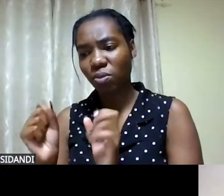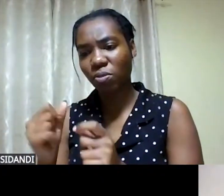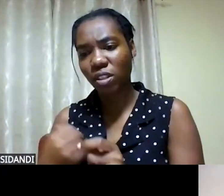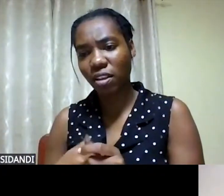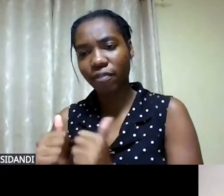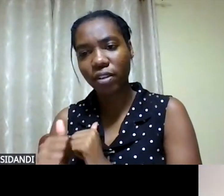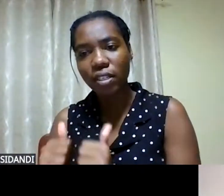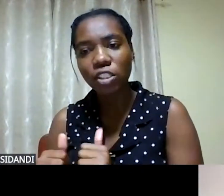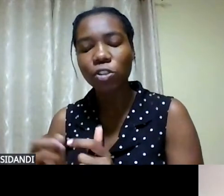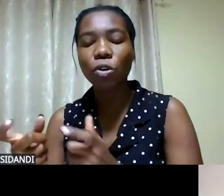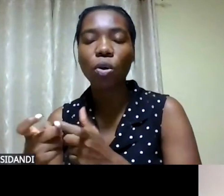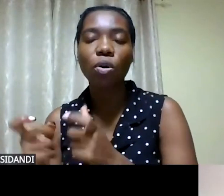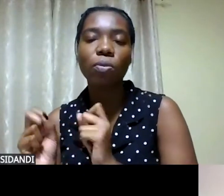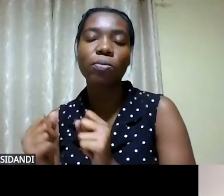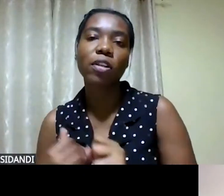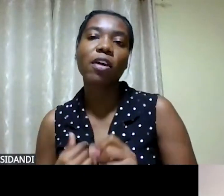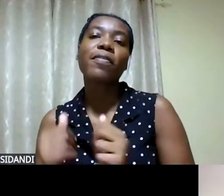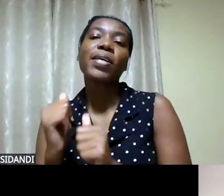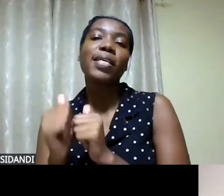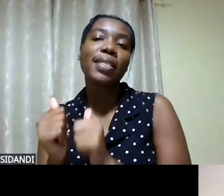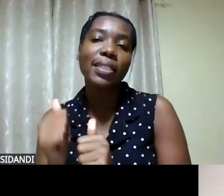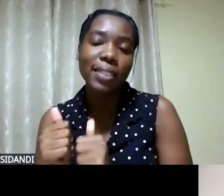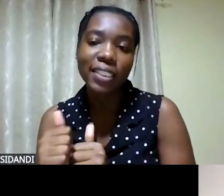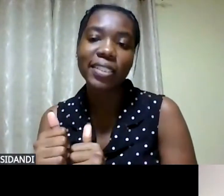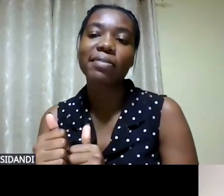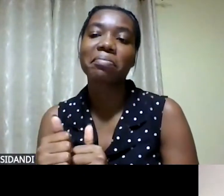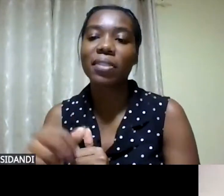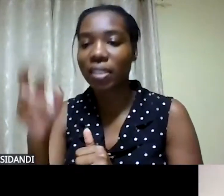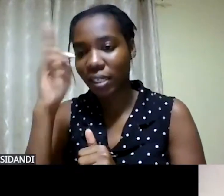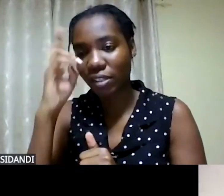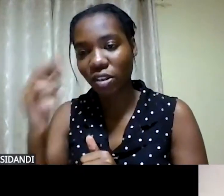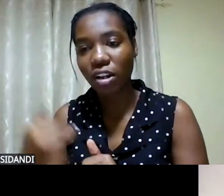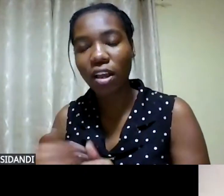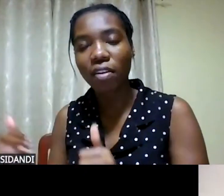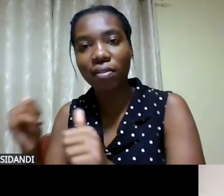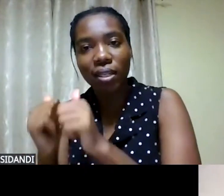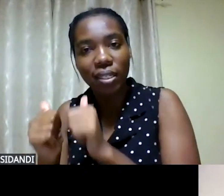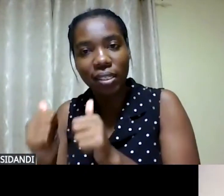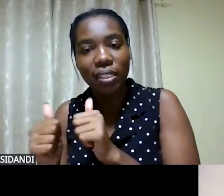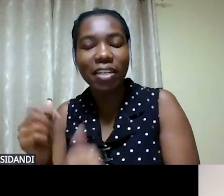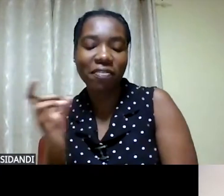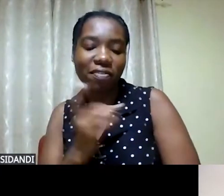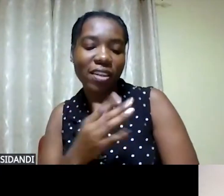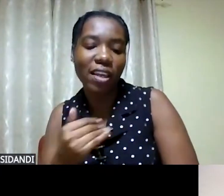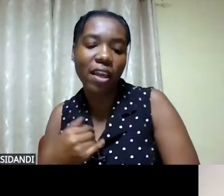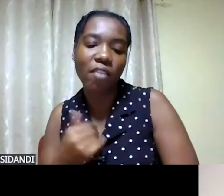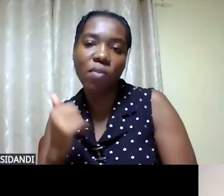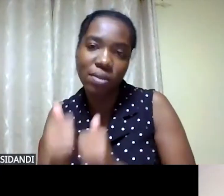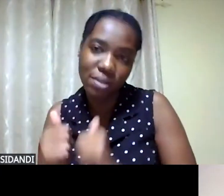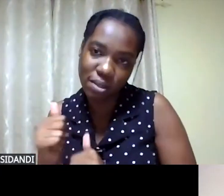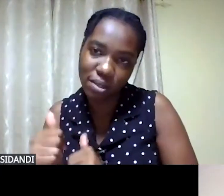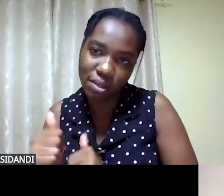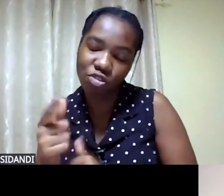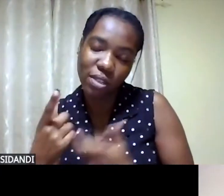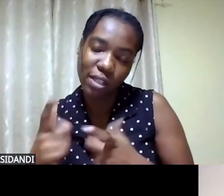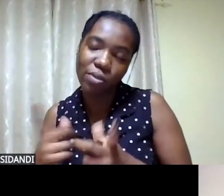you can start keeping, what are the reasons that are giving you, what are your fears in letting go of some